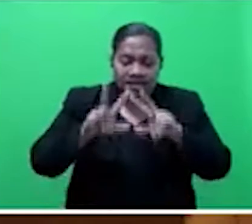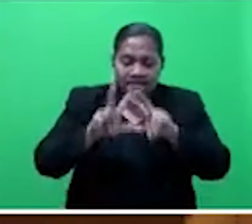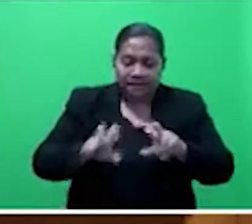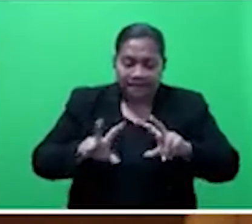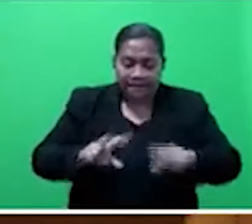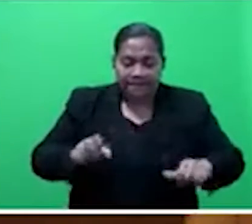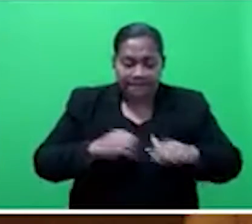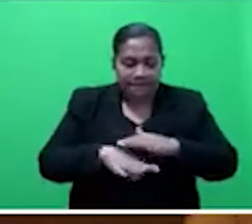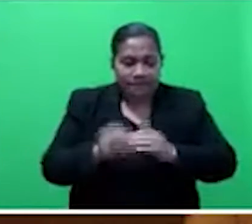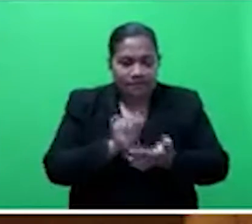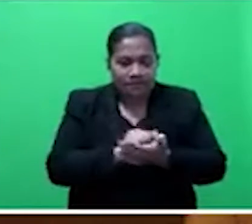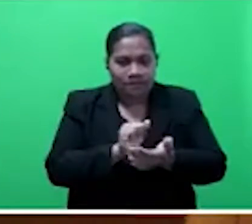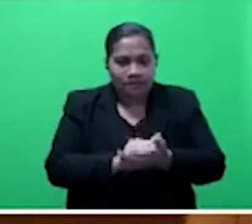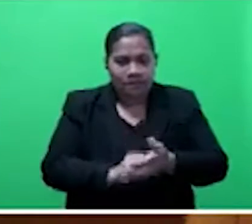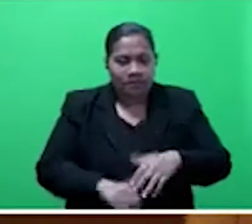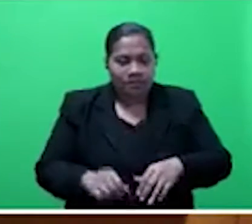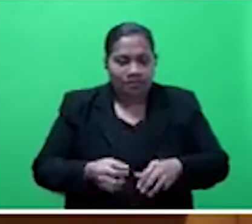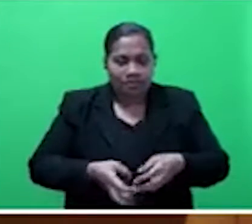timely manner.